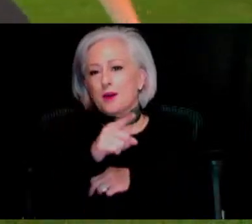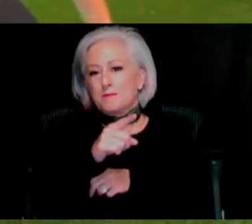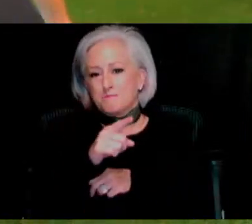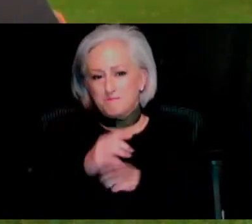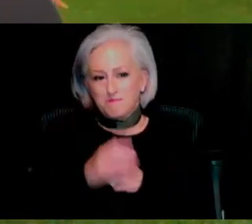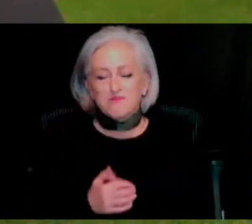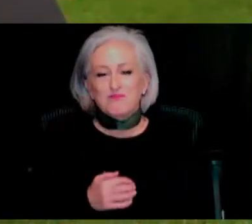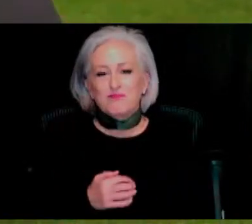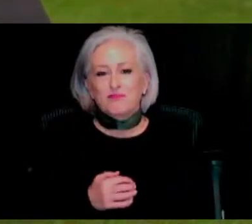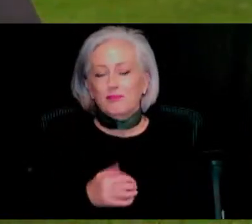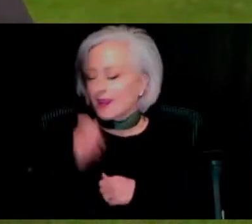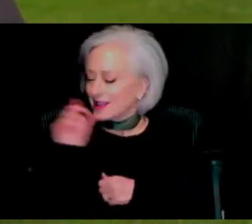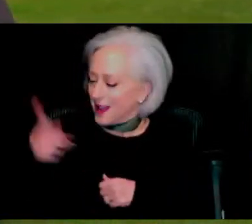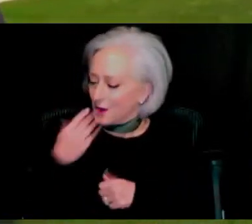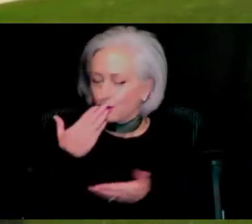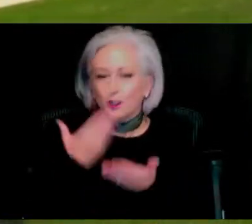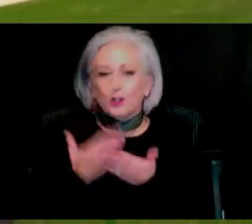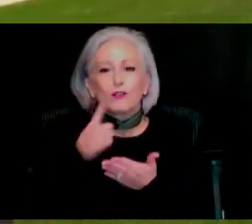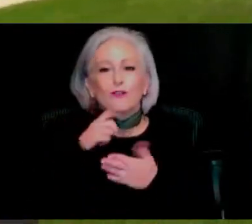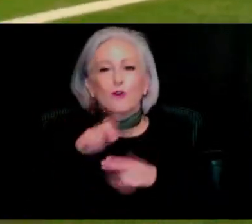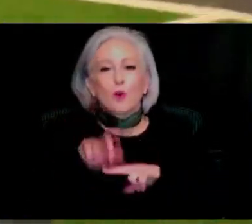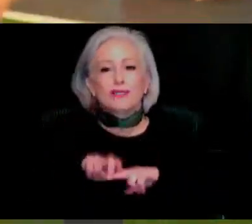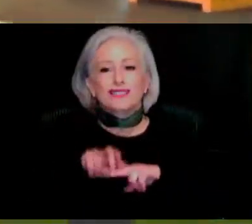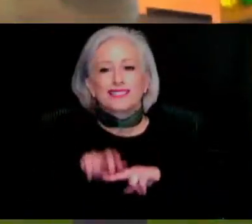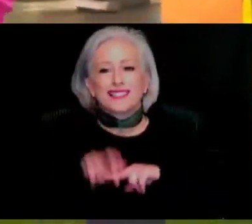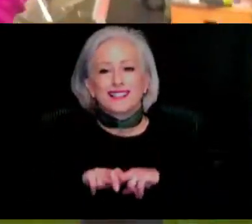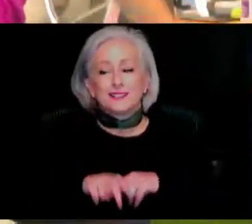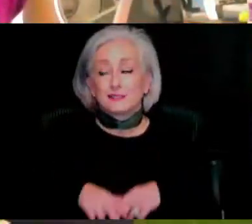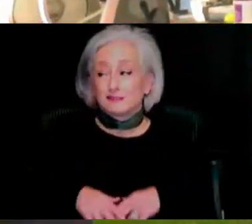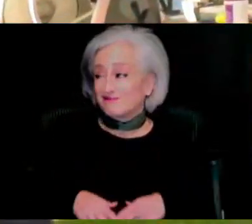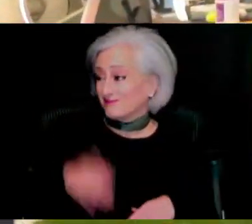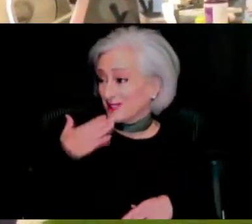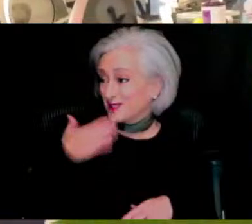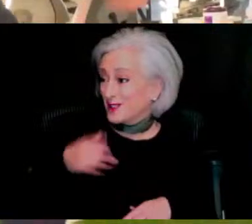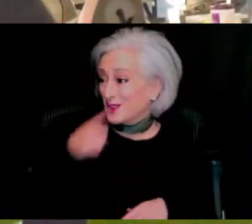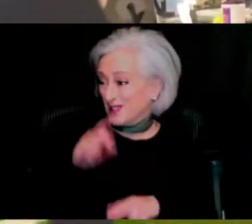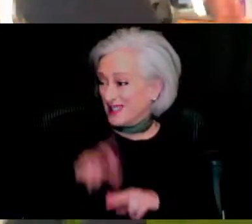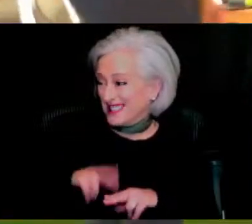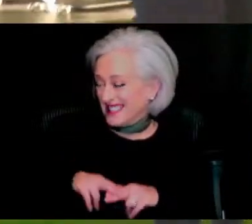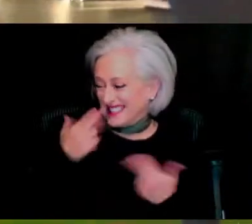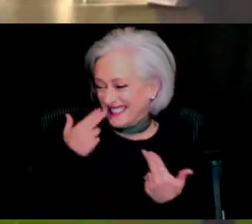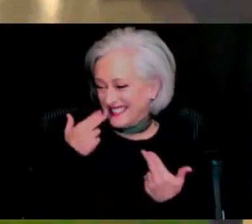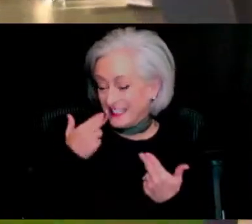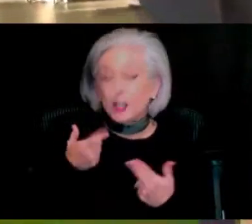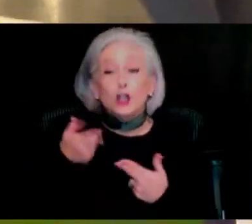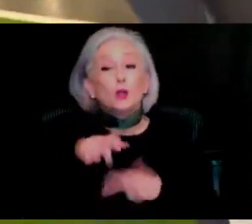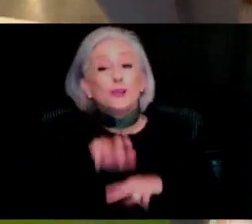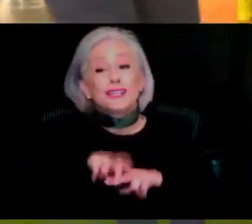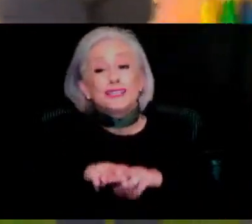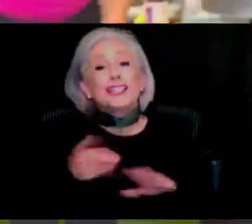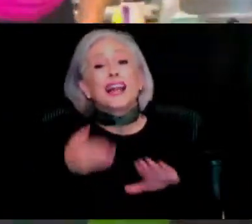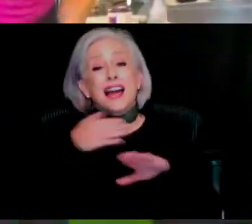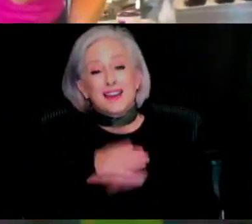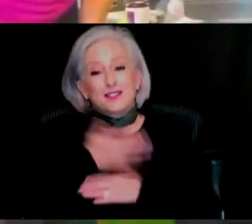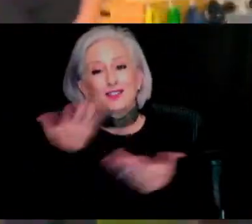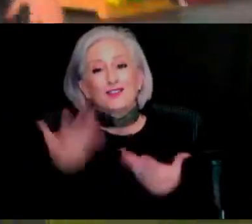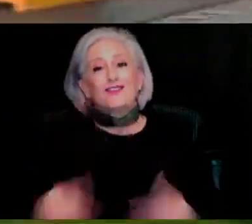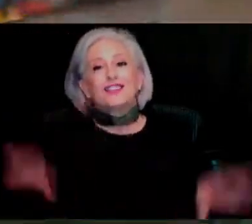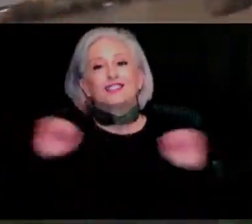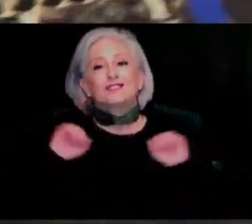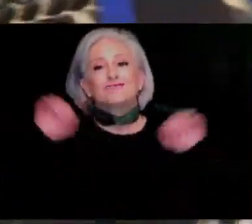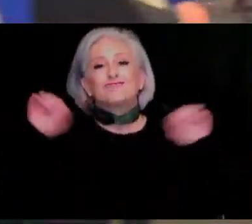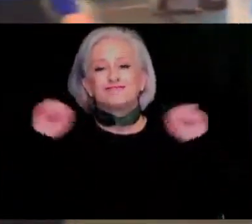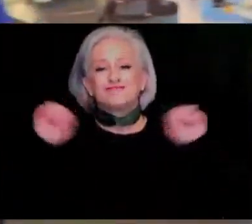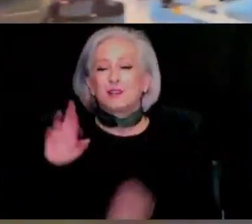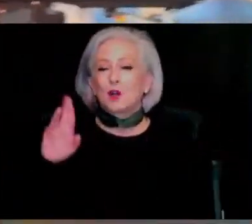for sitting. But it's pretty good for sitting. You can sit after you get your endorphins. What about Roger? What are his versions